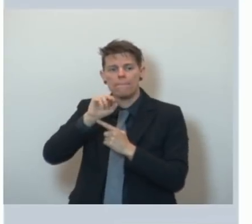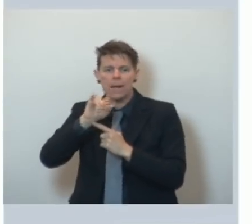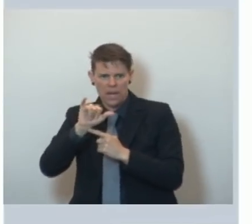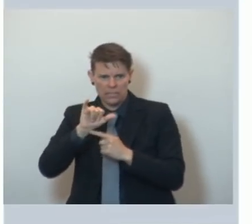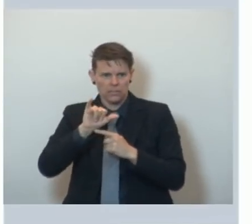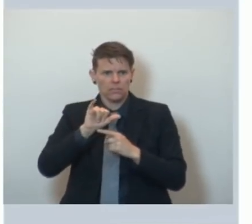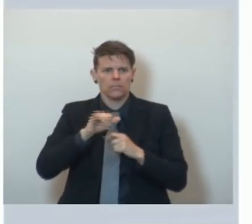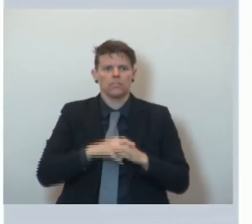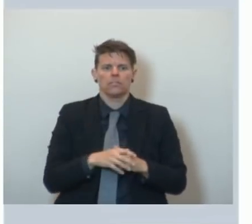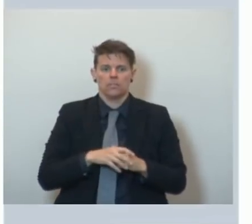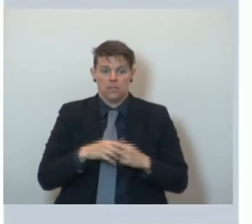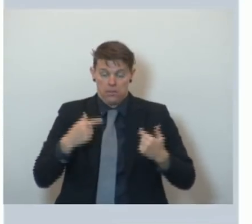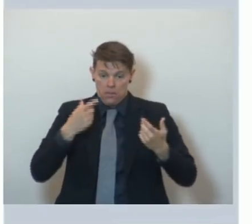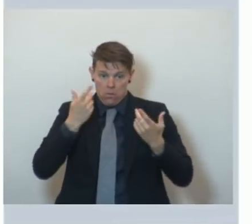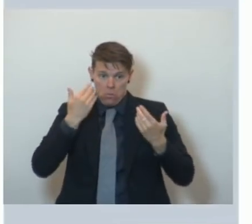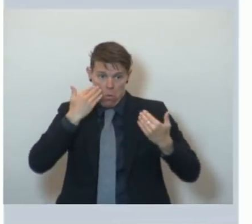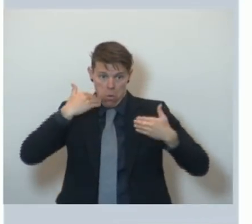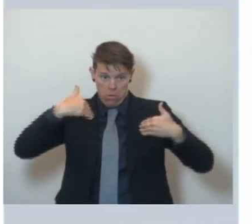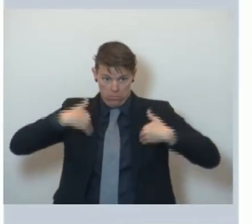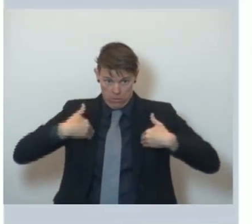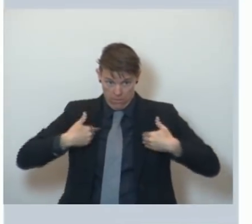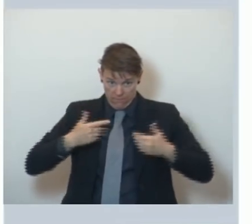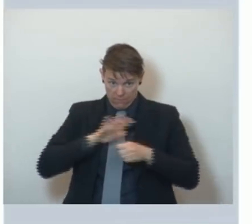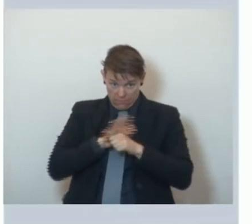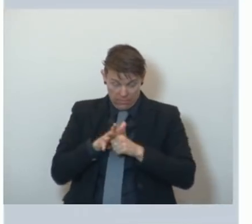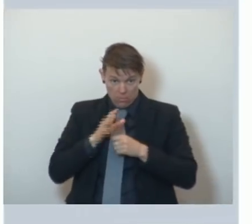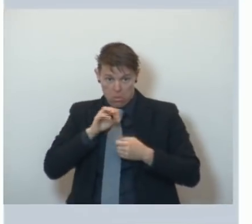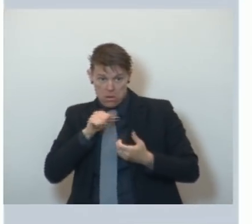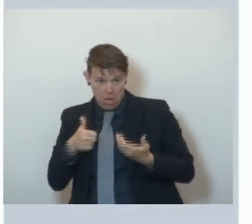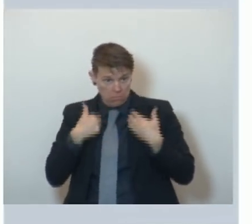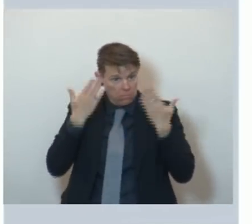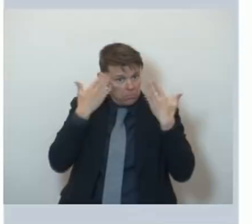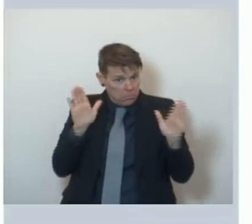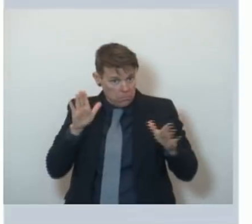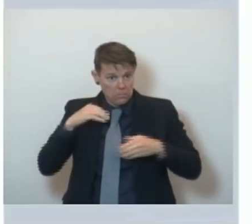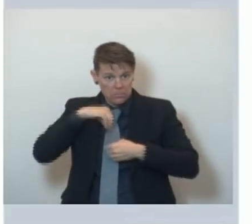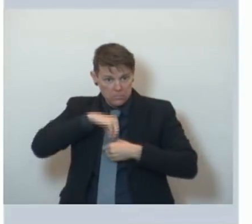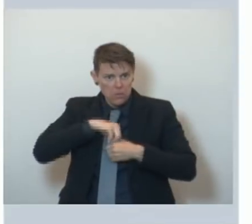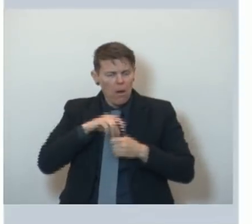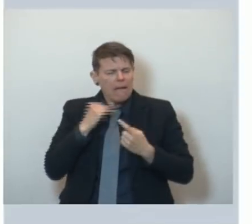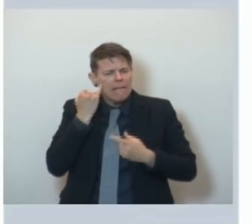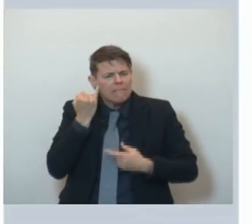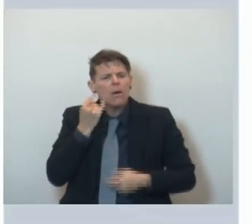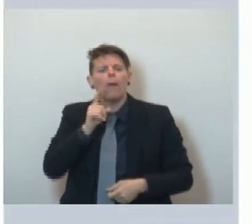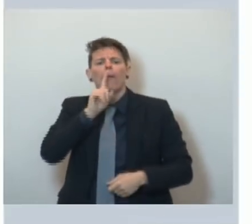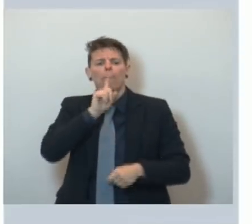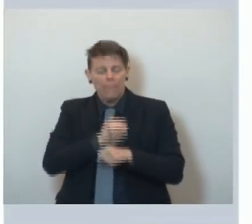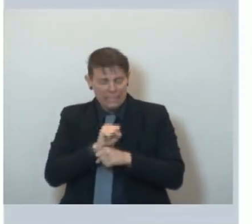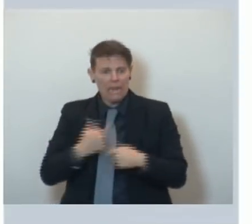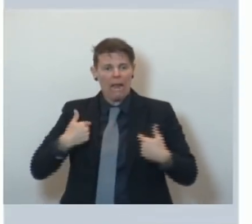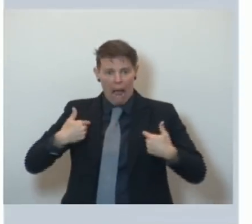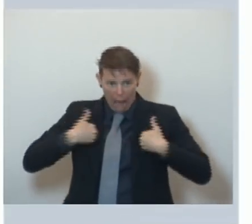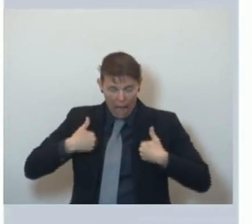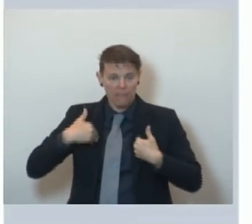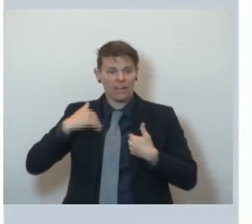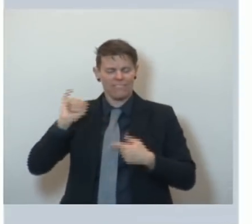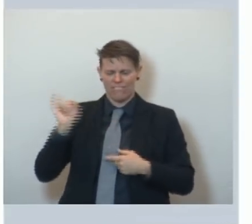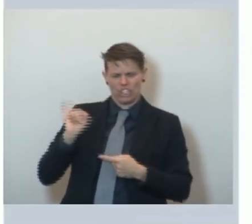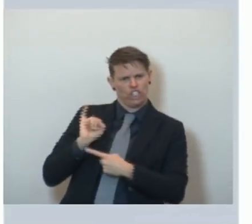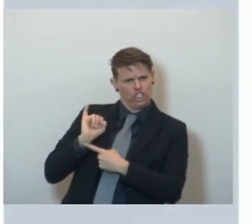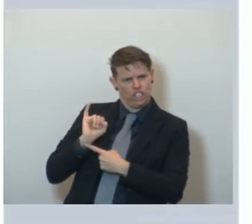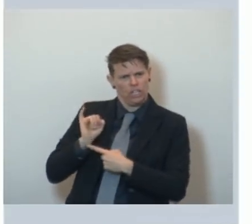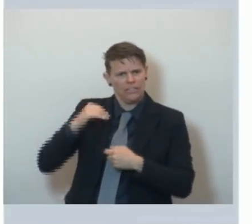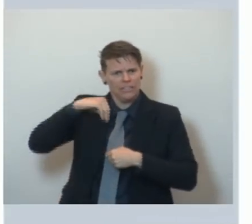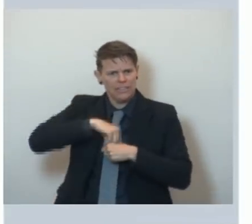you're infected right now. And in fact, if you are actively infected and spreading the virus right now, they're likely to be negative. They tell you